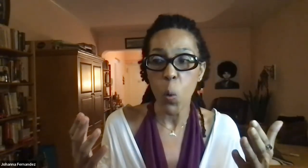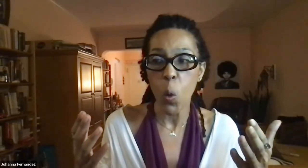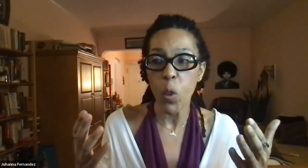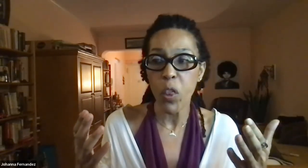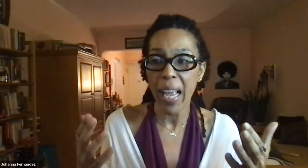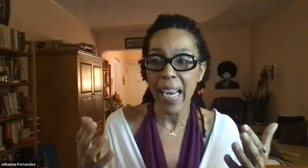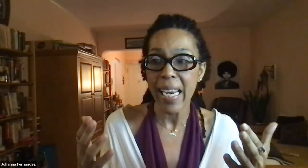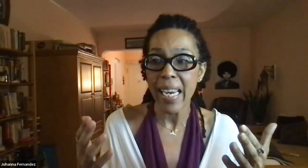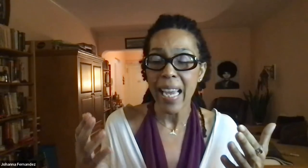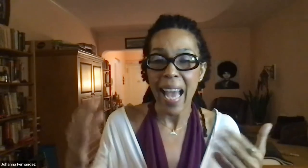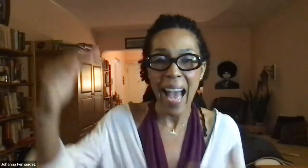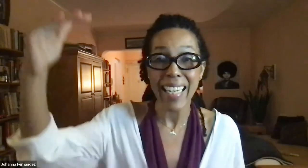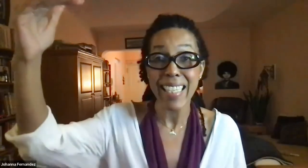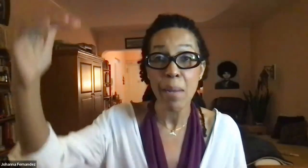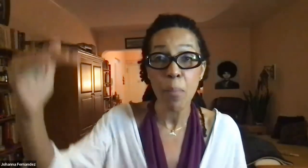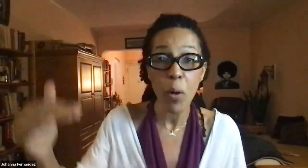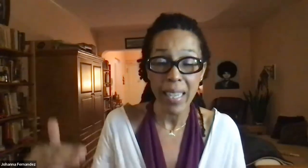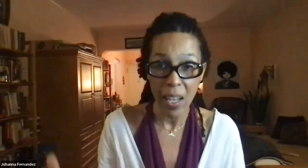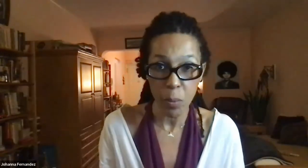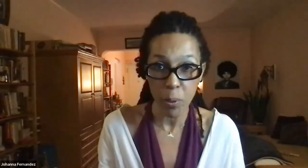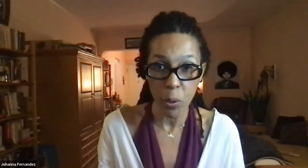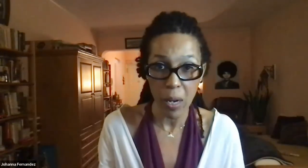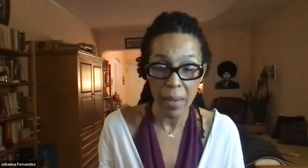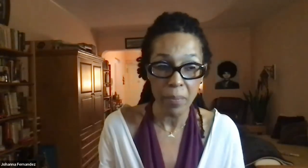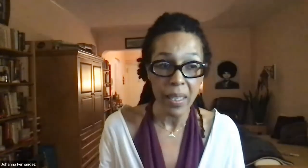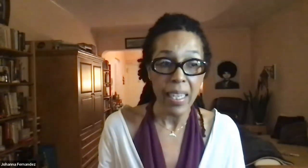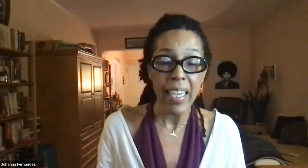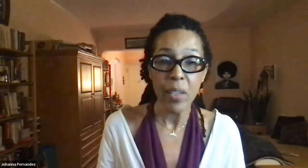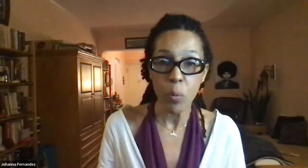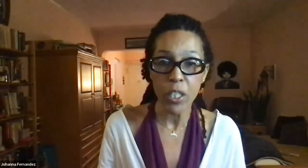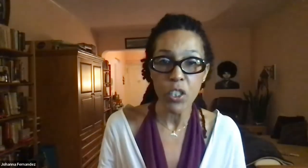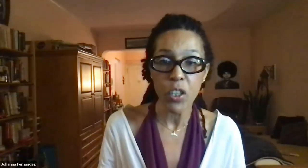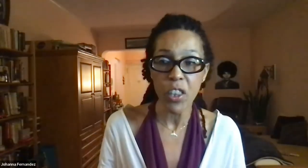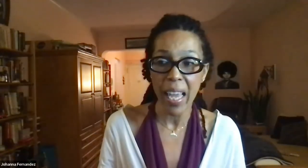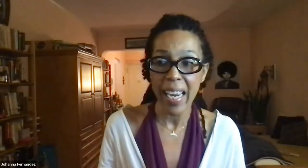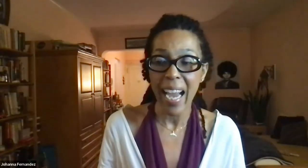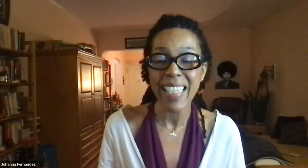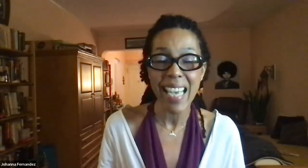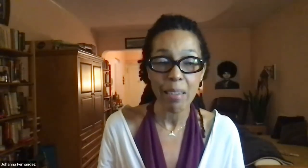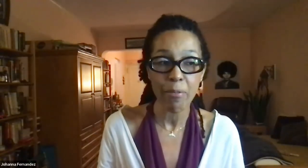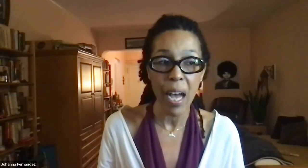So they had a 10-point health program in which